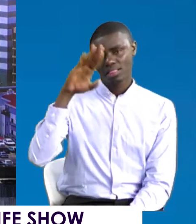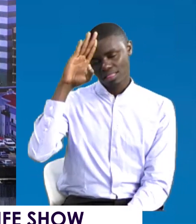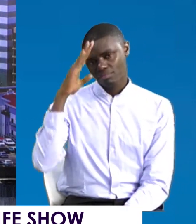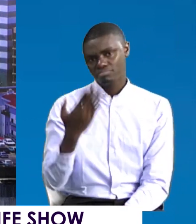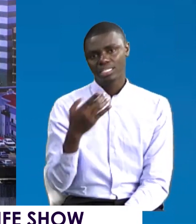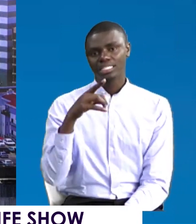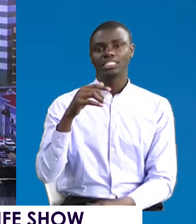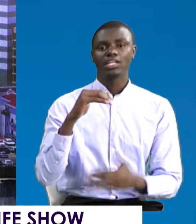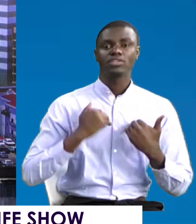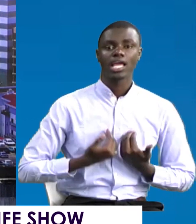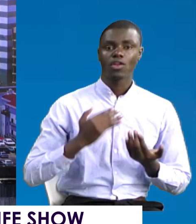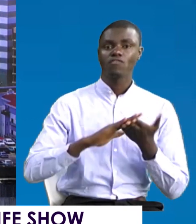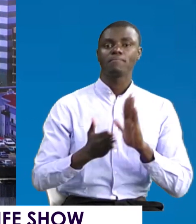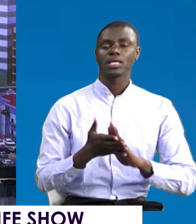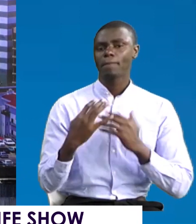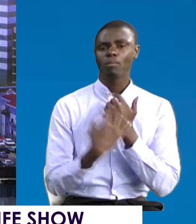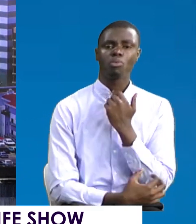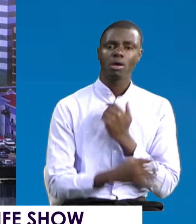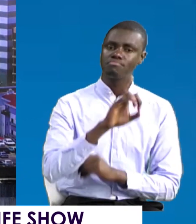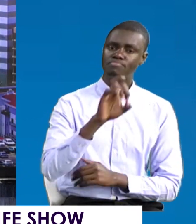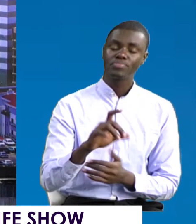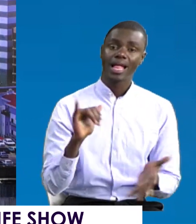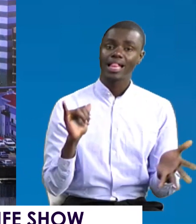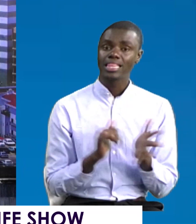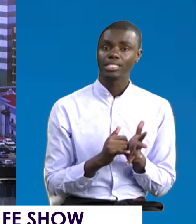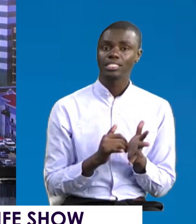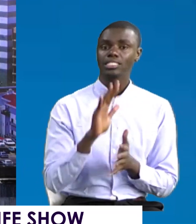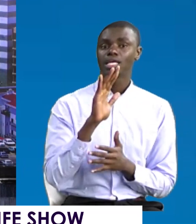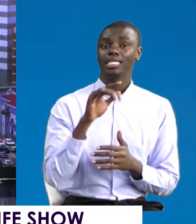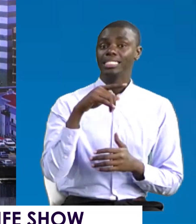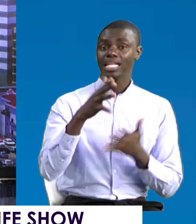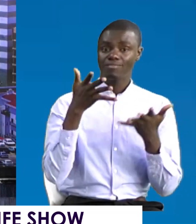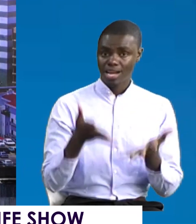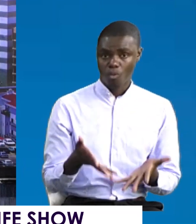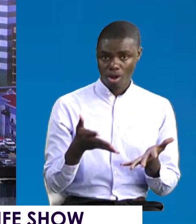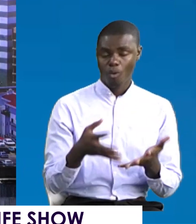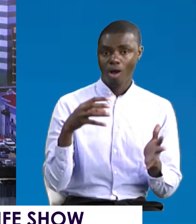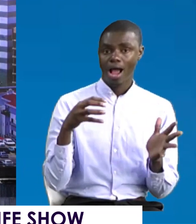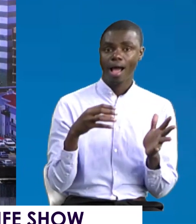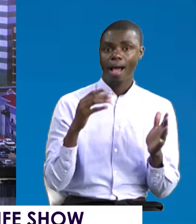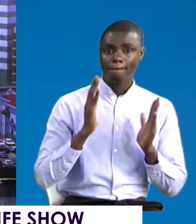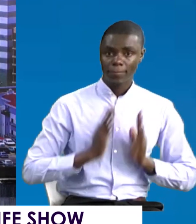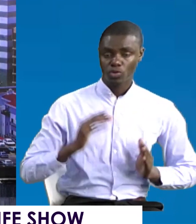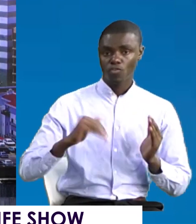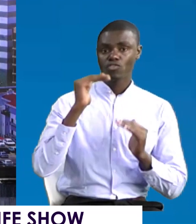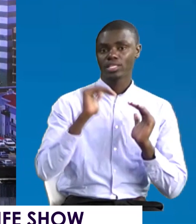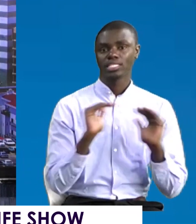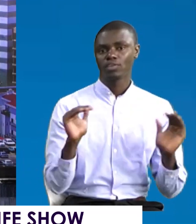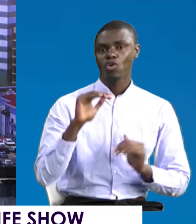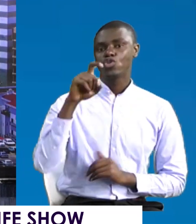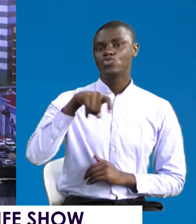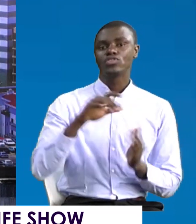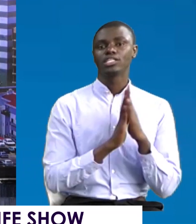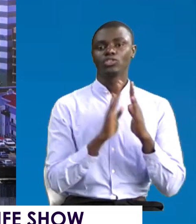frustrated? Are you tired of being poor? That is, you are now a candidate for the next level. You need that